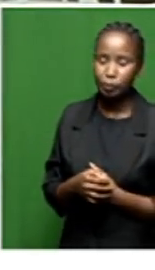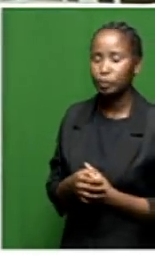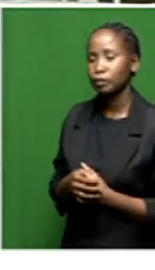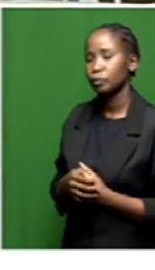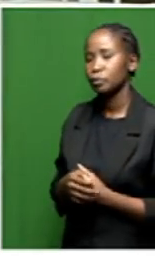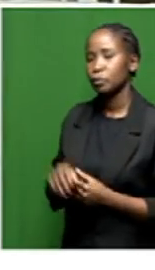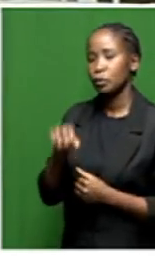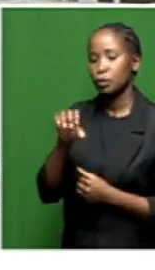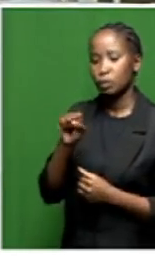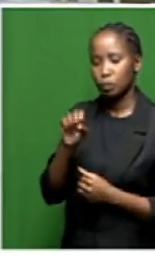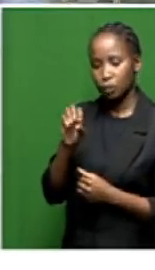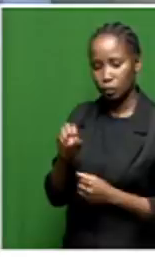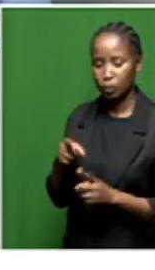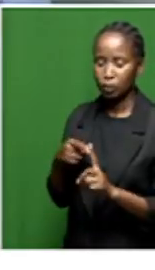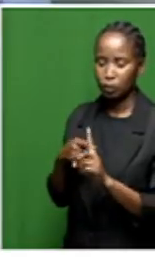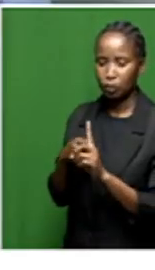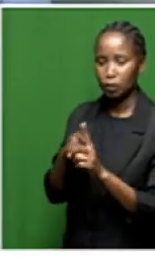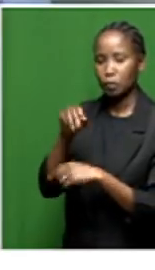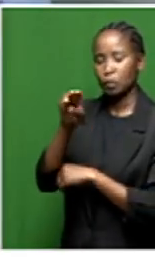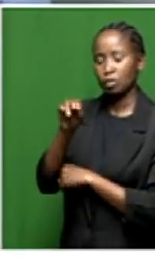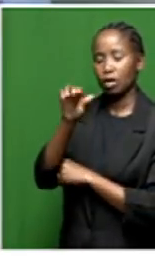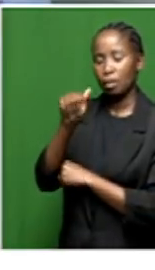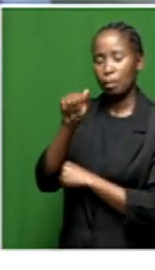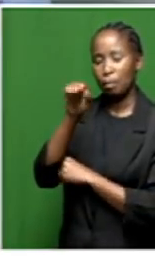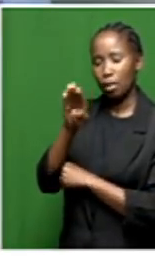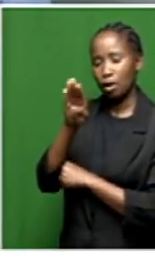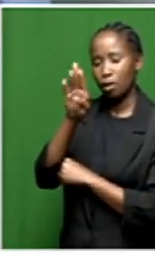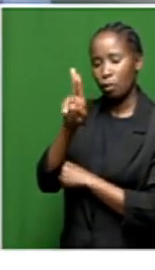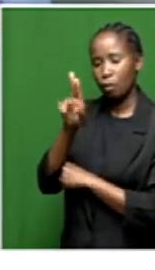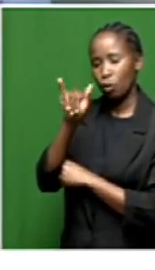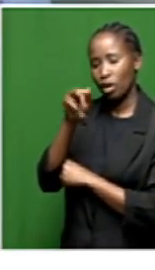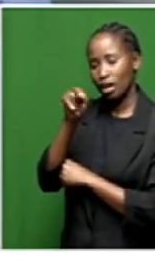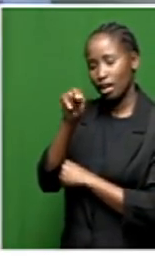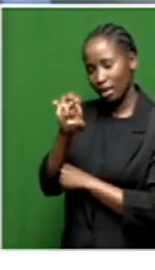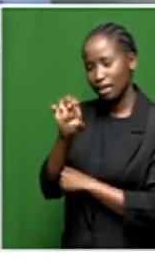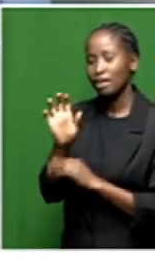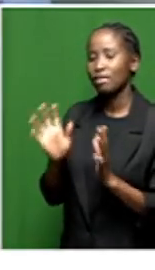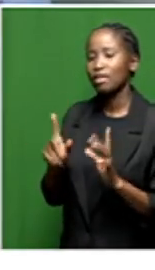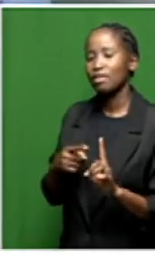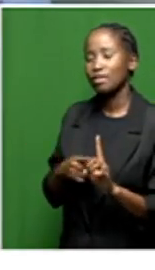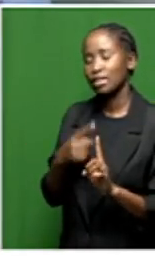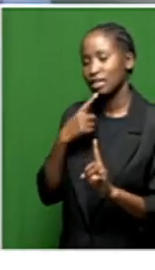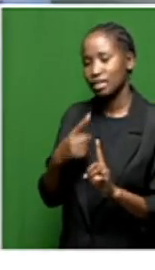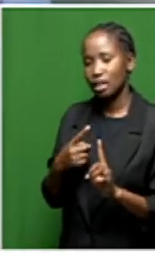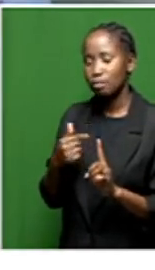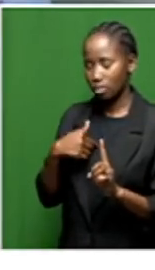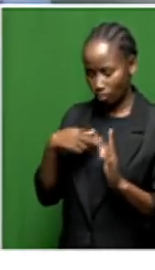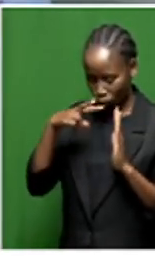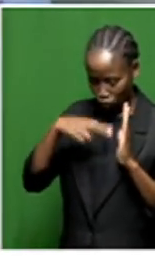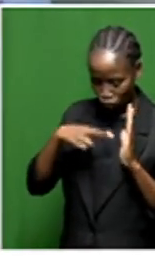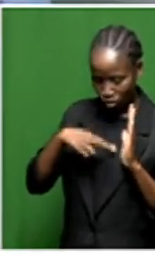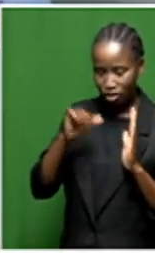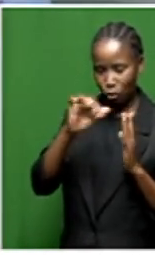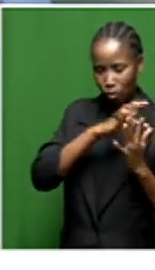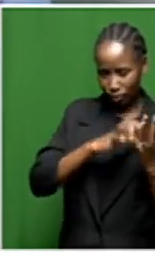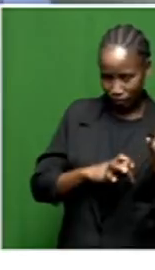So, Mr. Mabuyane also, says that he doesn't quite, I suppose, reading that particular